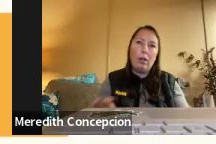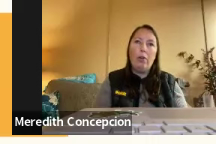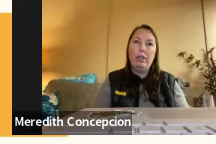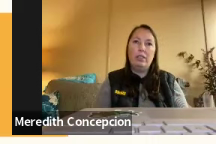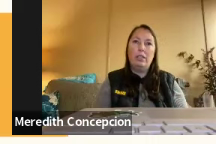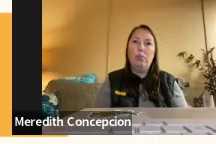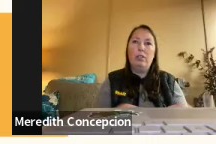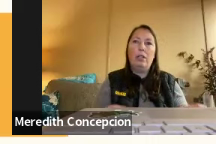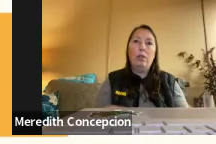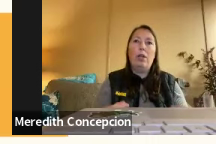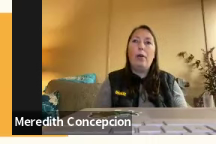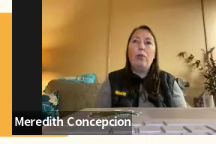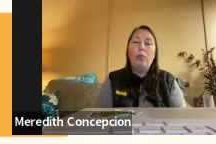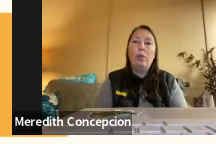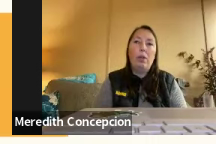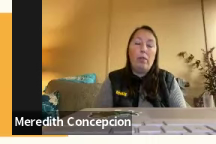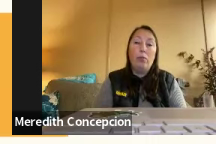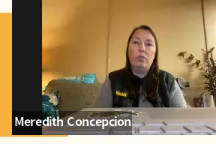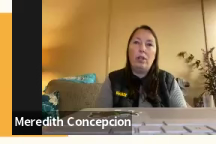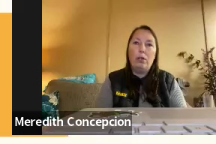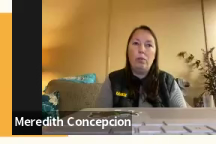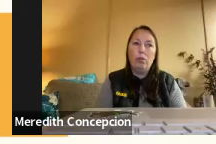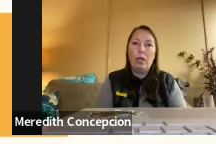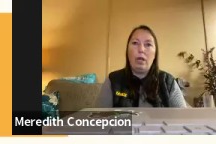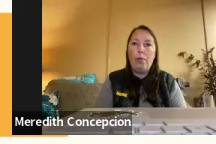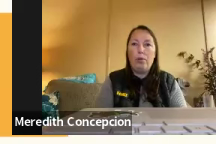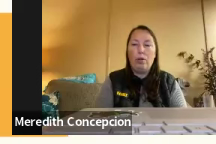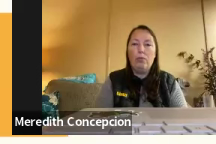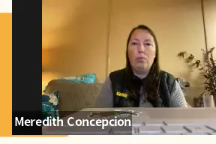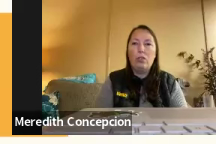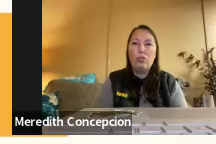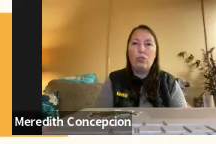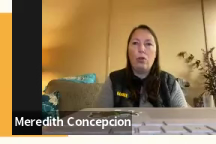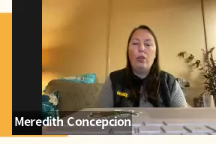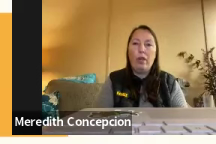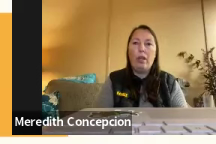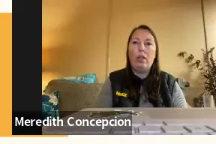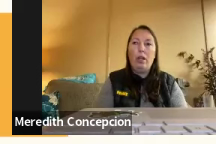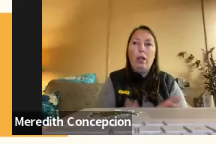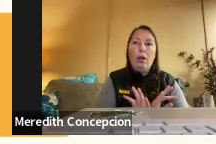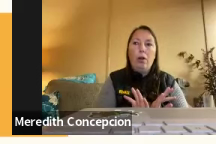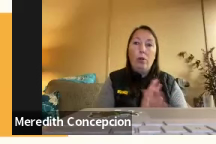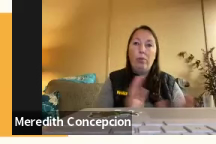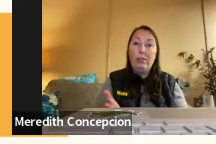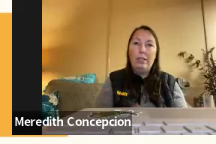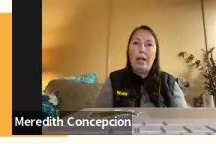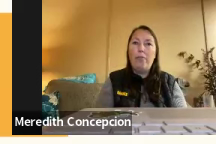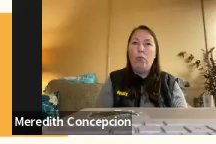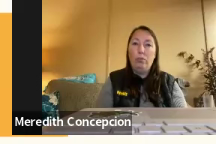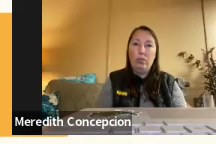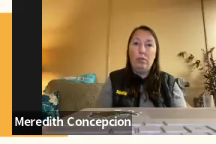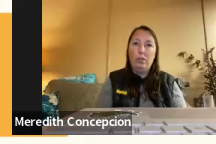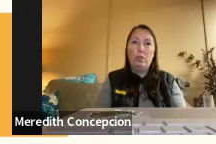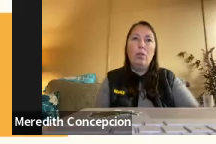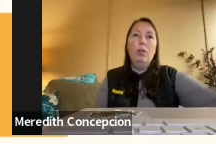trying to take out all that stigma and saying, okay, how do we have a voice and how do we look at programs to make sure that they are well-rounded and